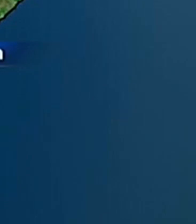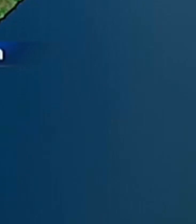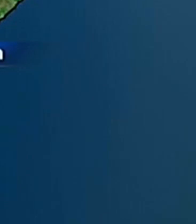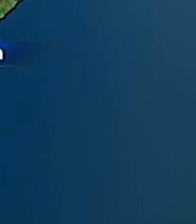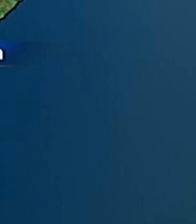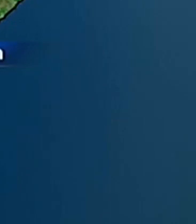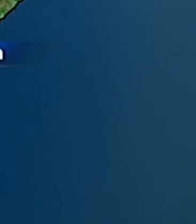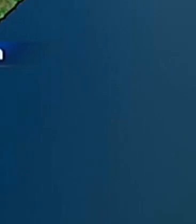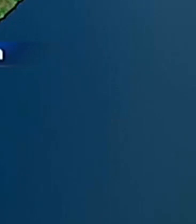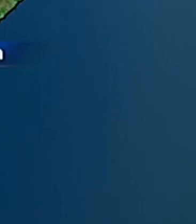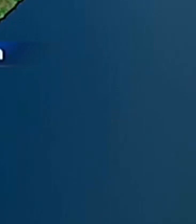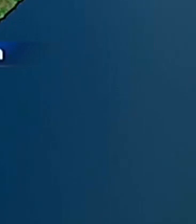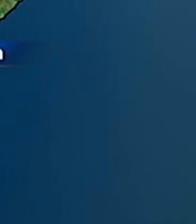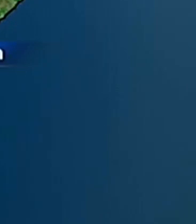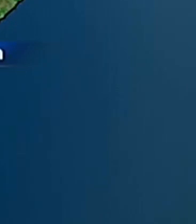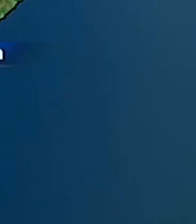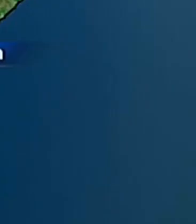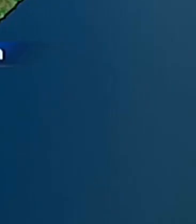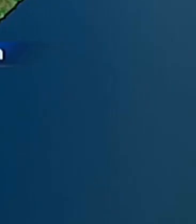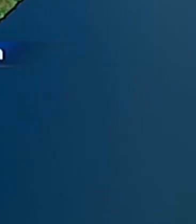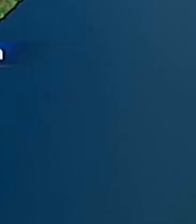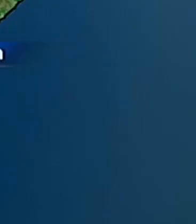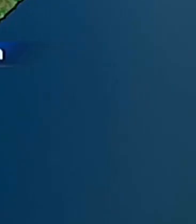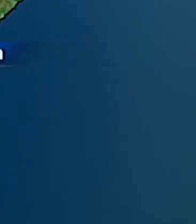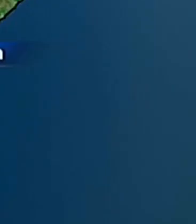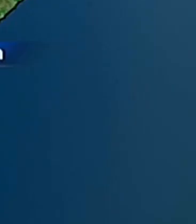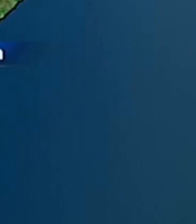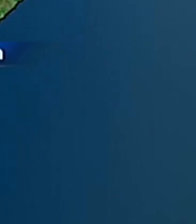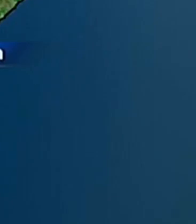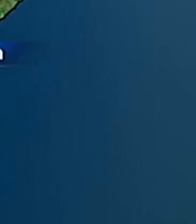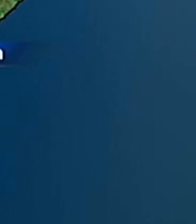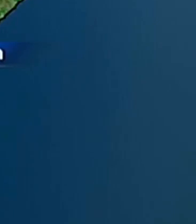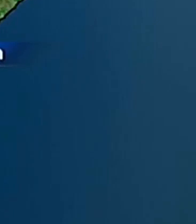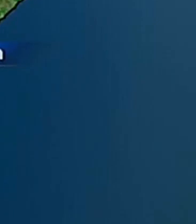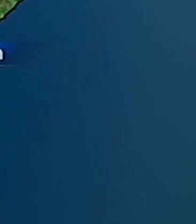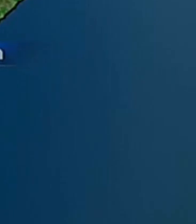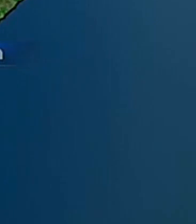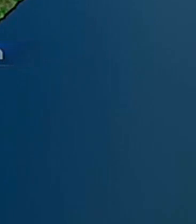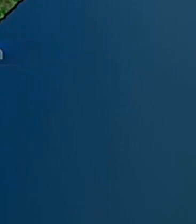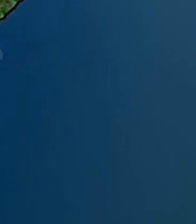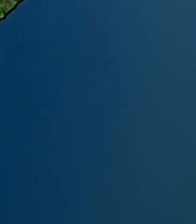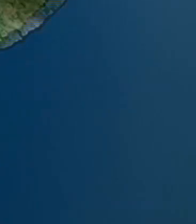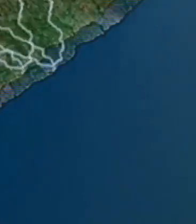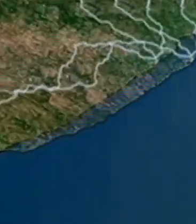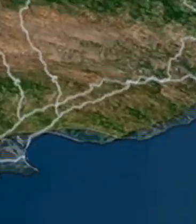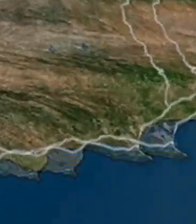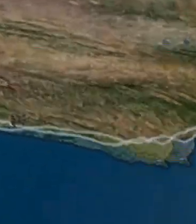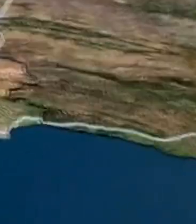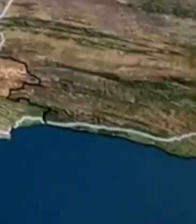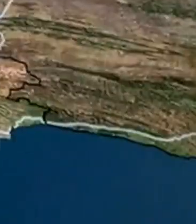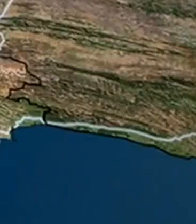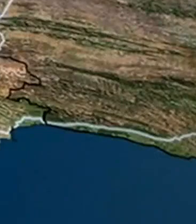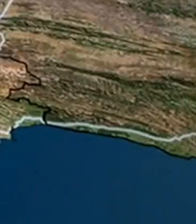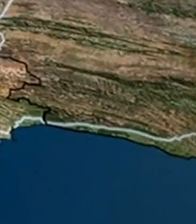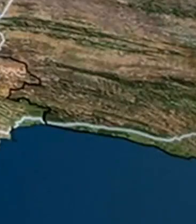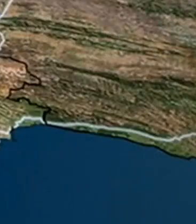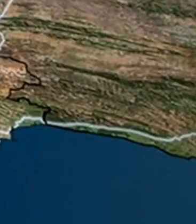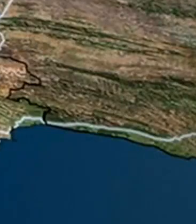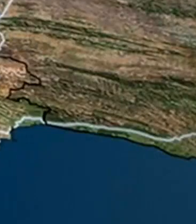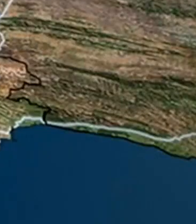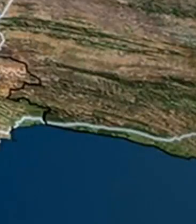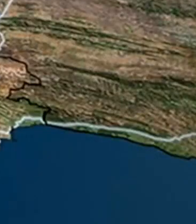Cape teng Maletswe mo mosong e tla be ke mo go digrata di le 11 mme tla thutafala ka digrata di le 24 le bone ga mmogo le ka kwa